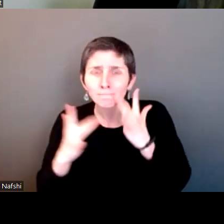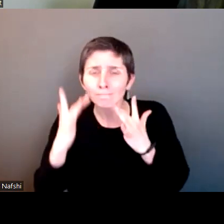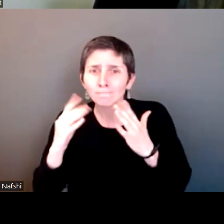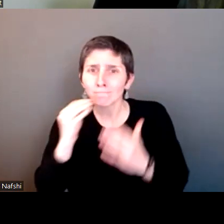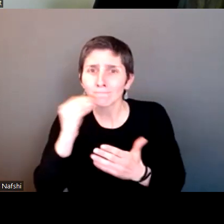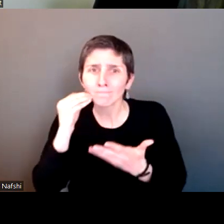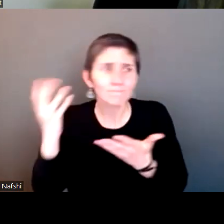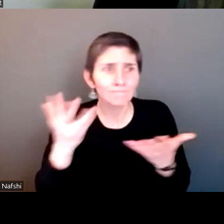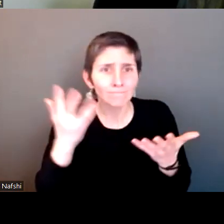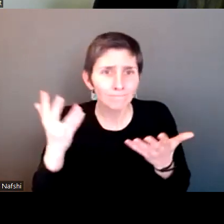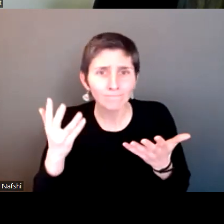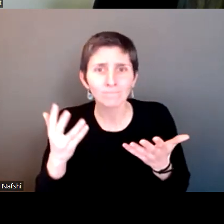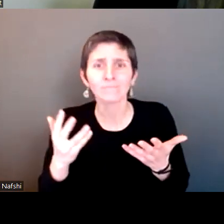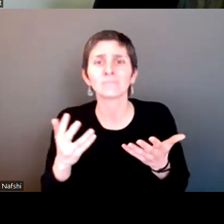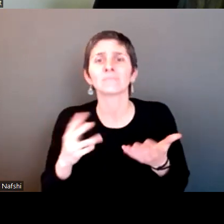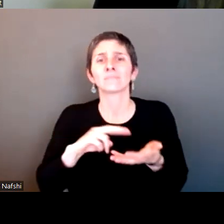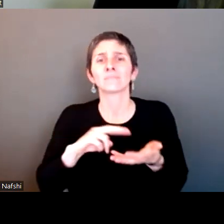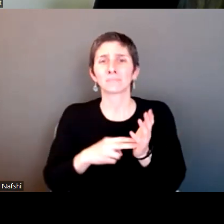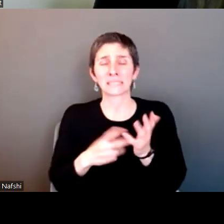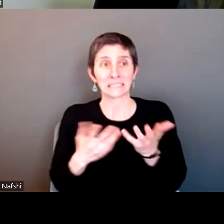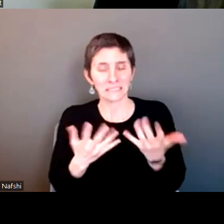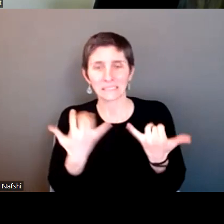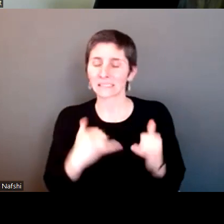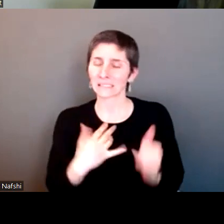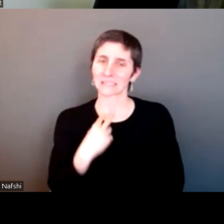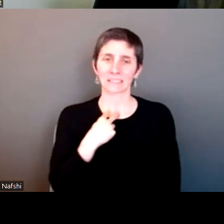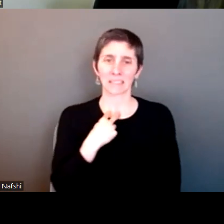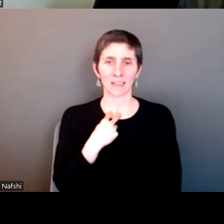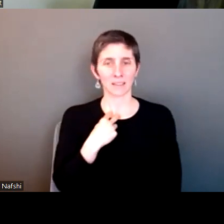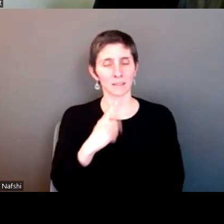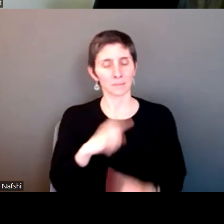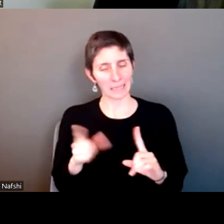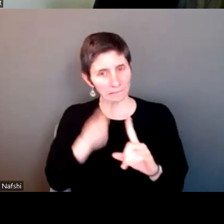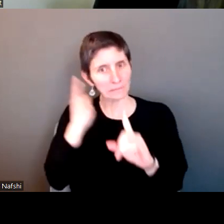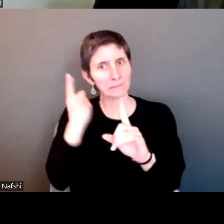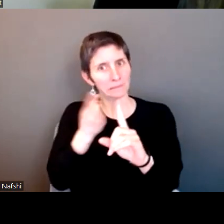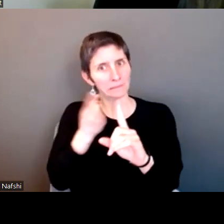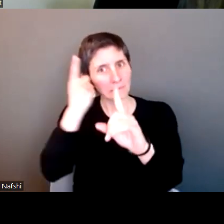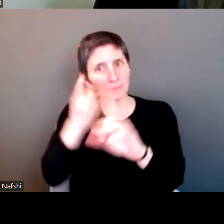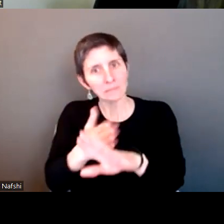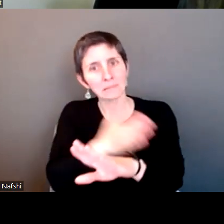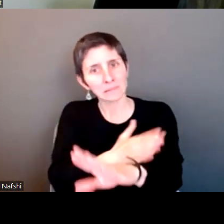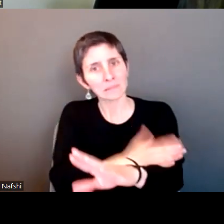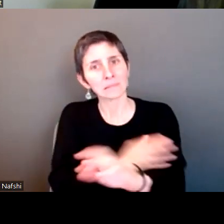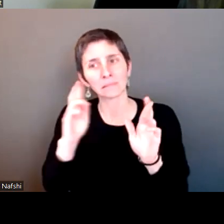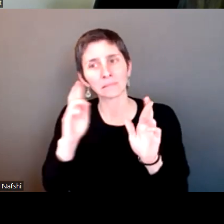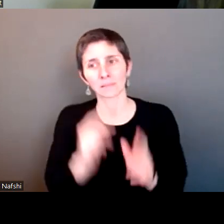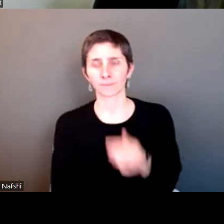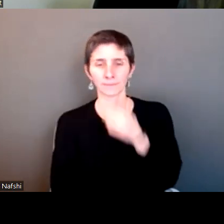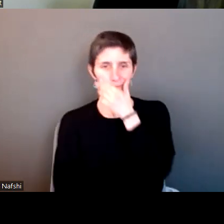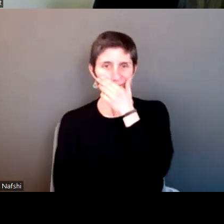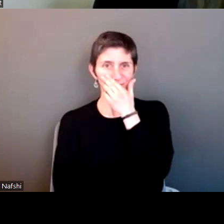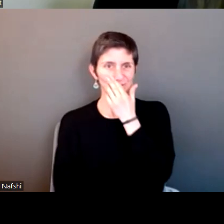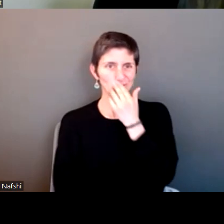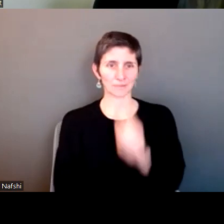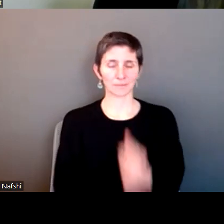more. We're getting there. We hope to get there soon. I also